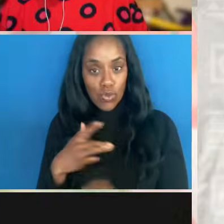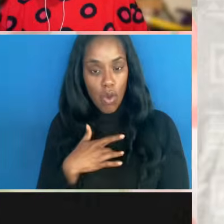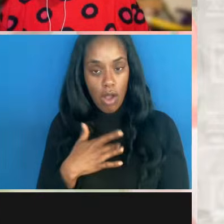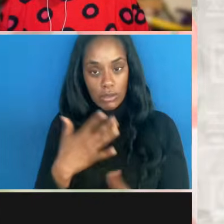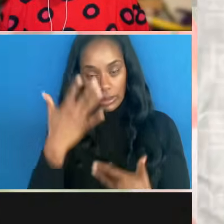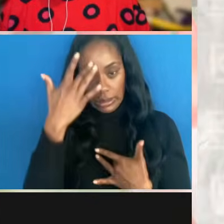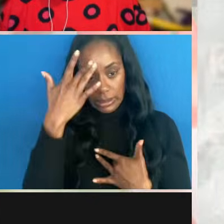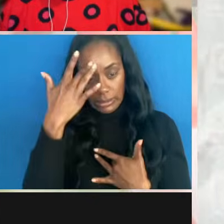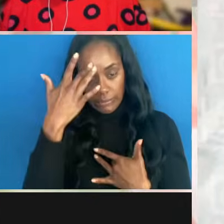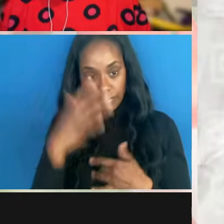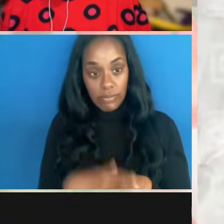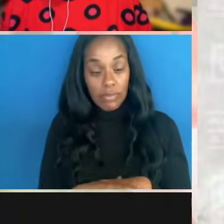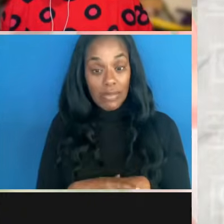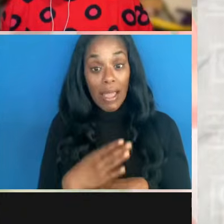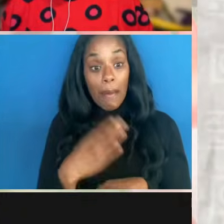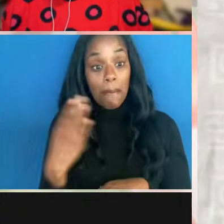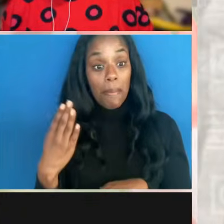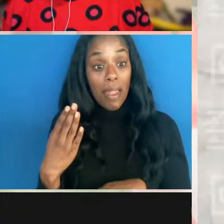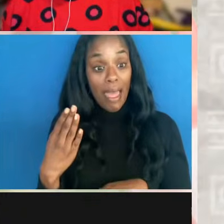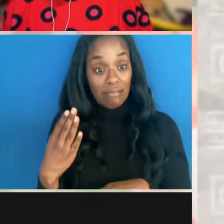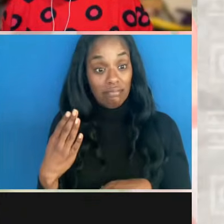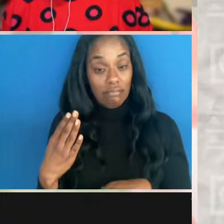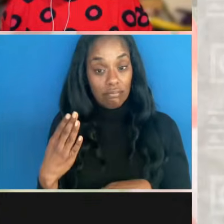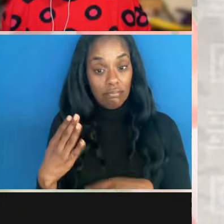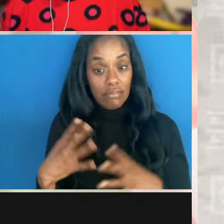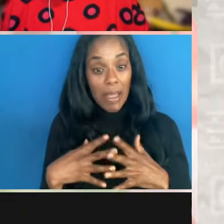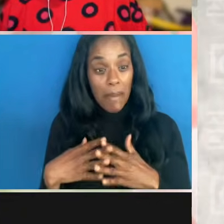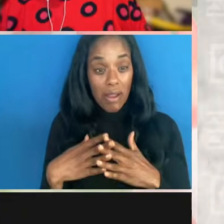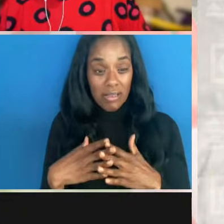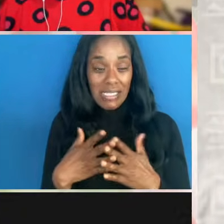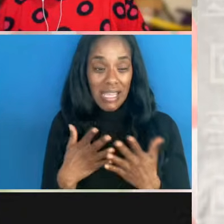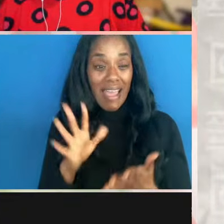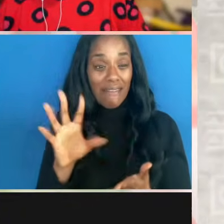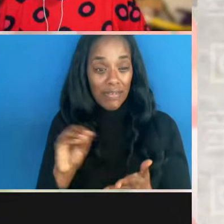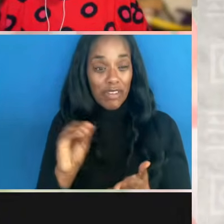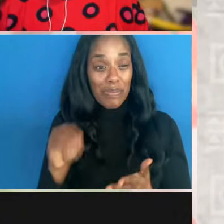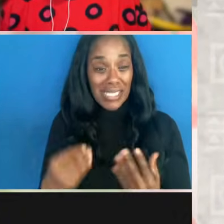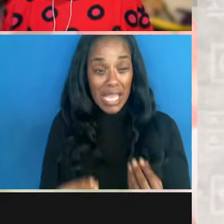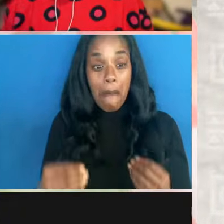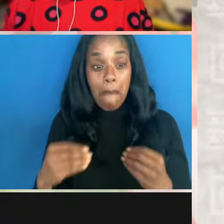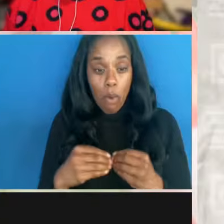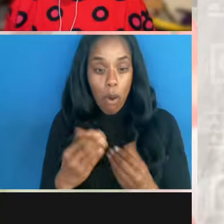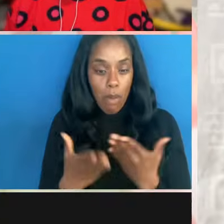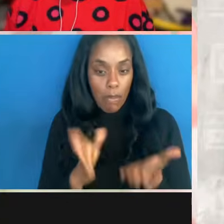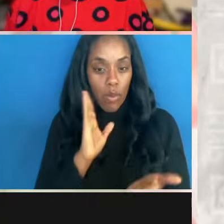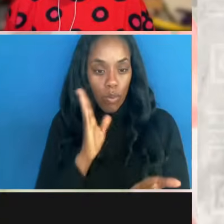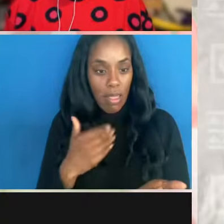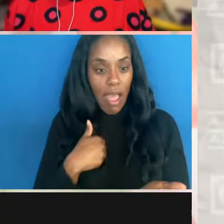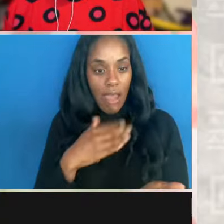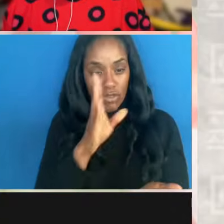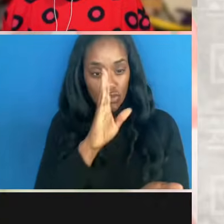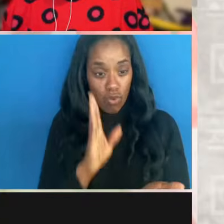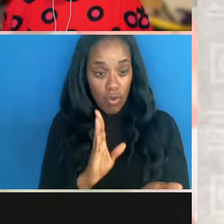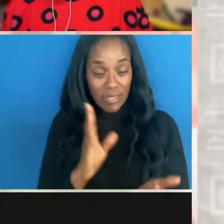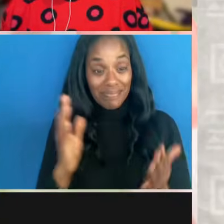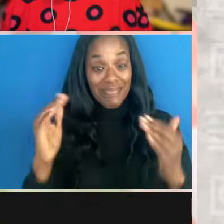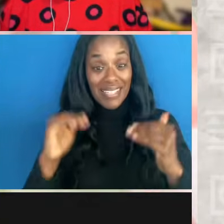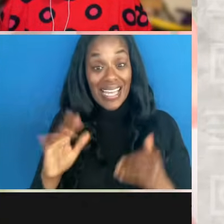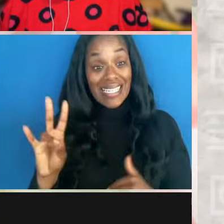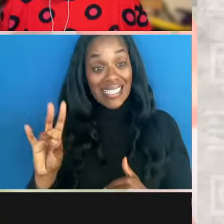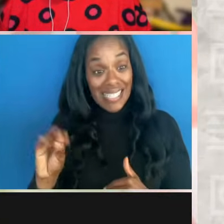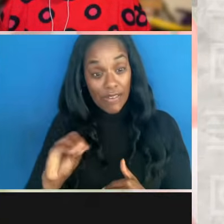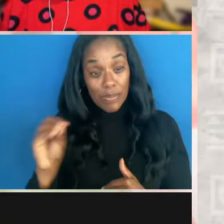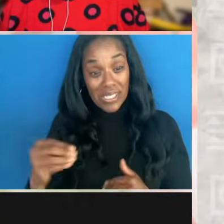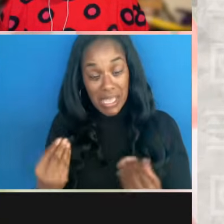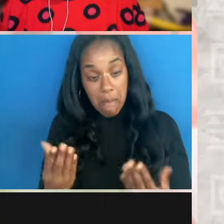Black Americans are 50% more likely to have a stroke, and we're 70% more likely to die from one.